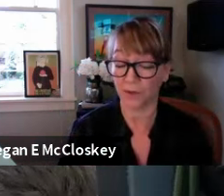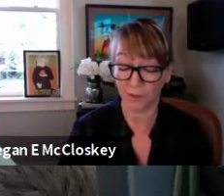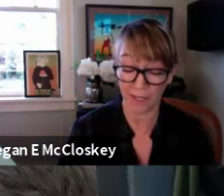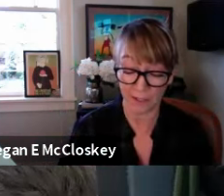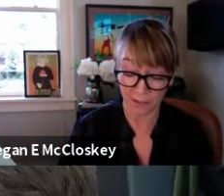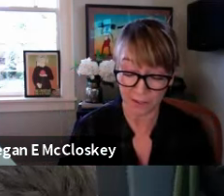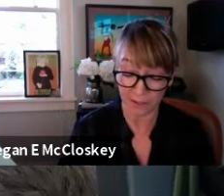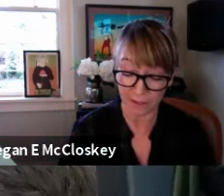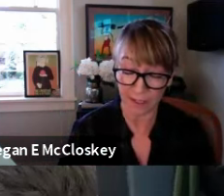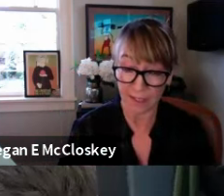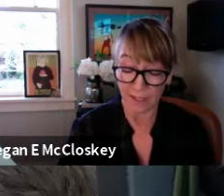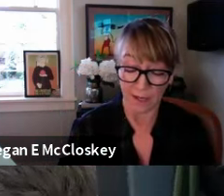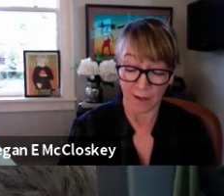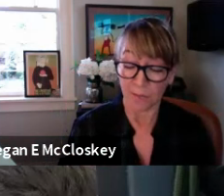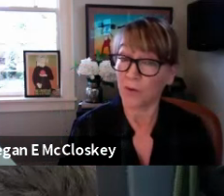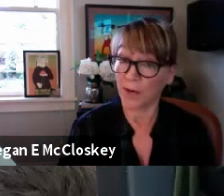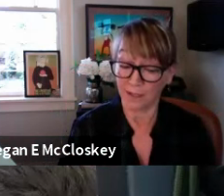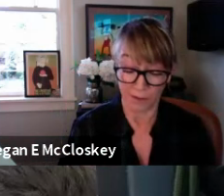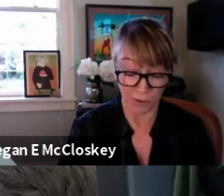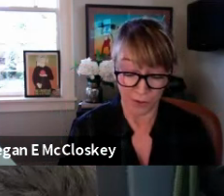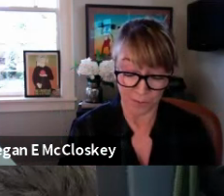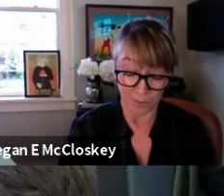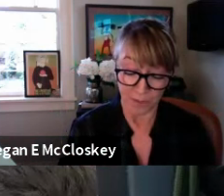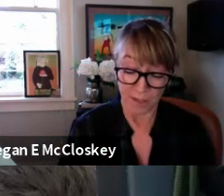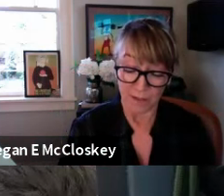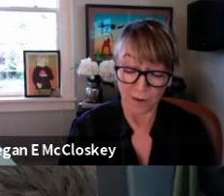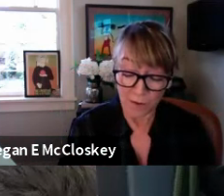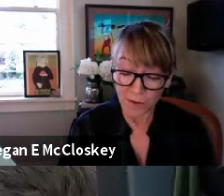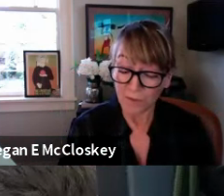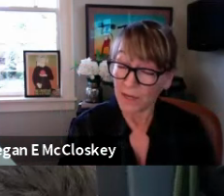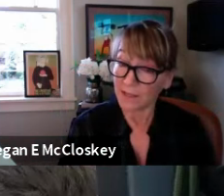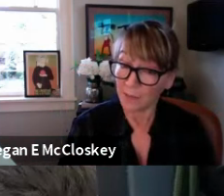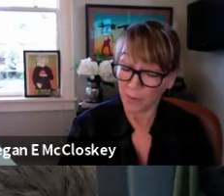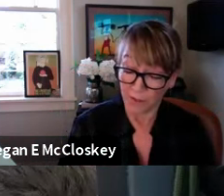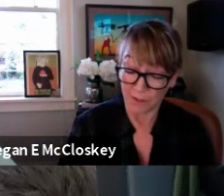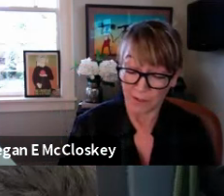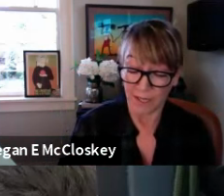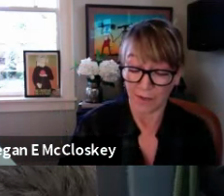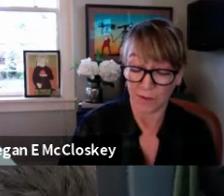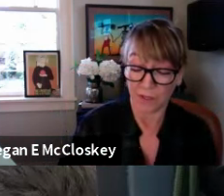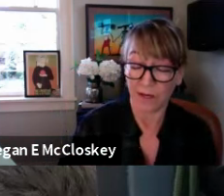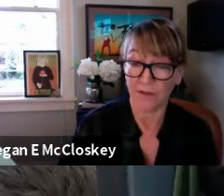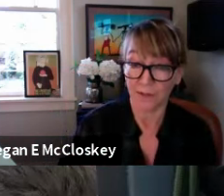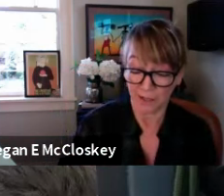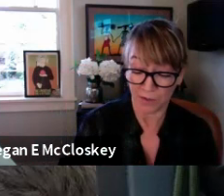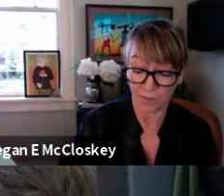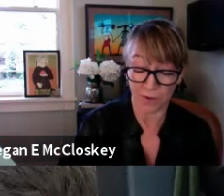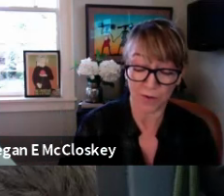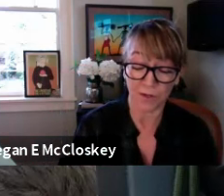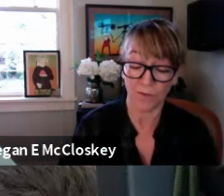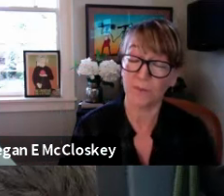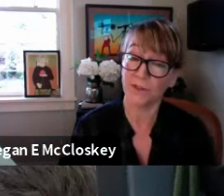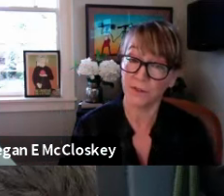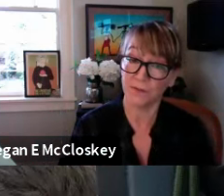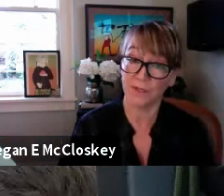by or for UN agencies, the gray literature. They also reflect input gathered during consultation with